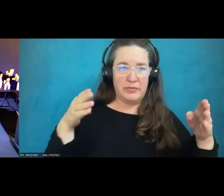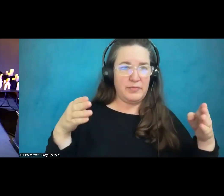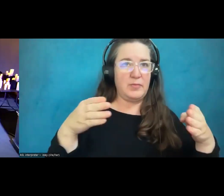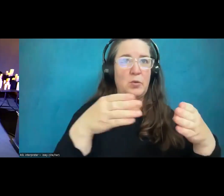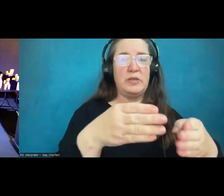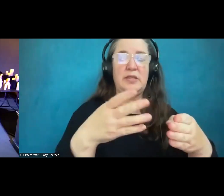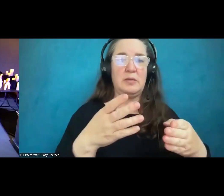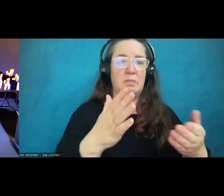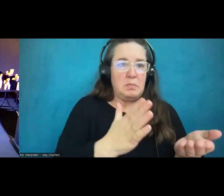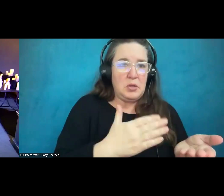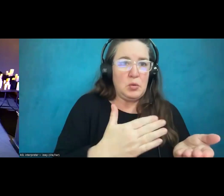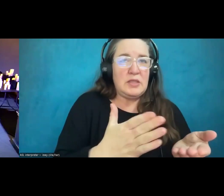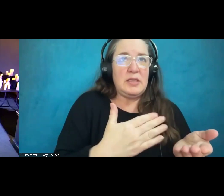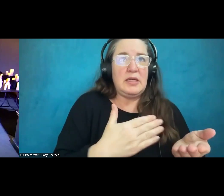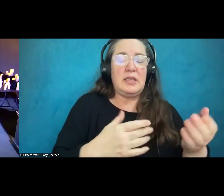giving,